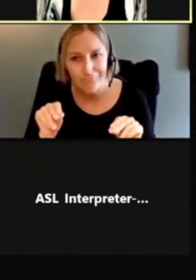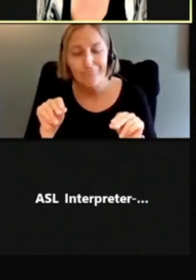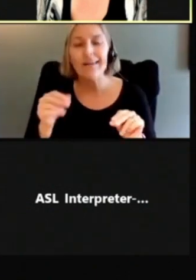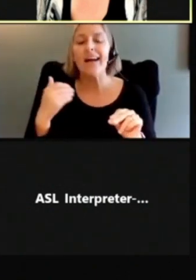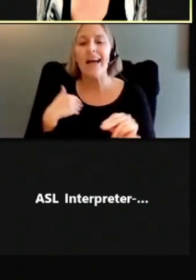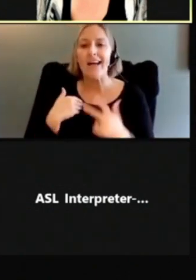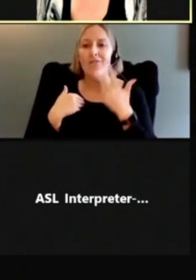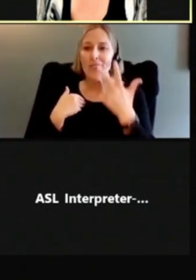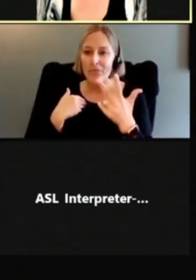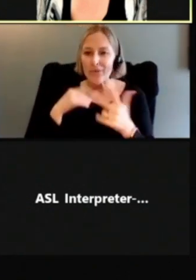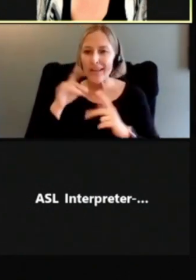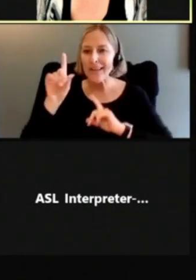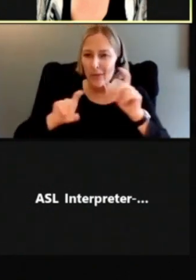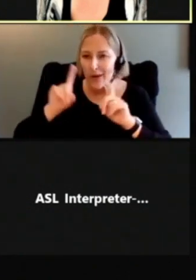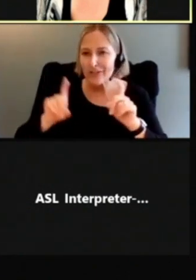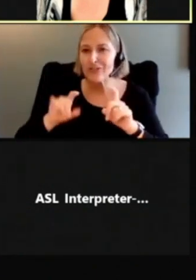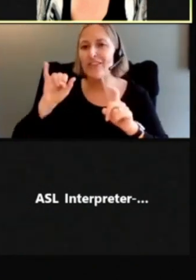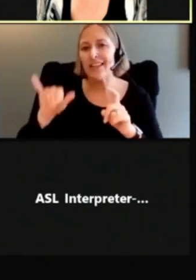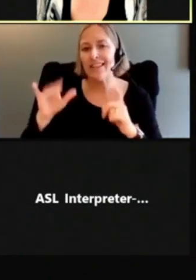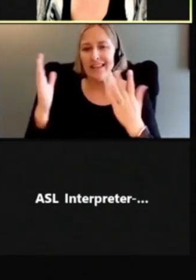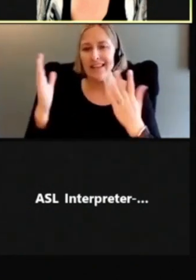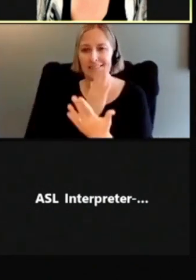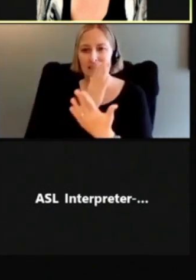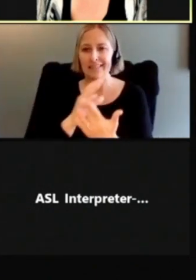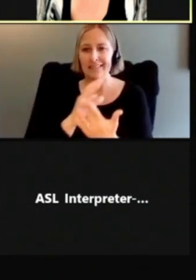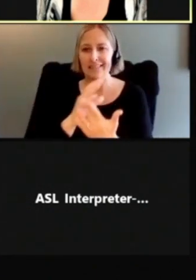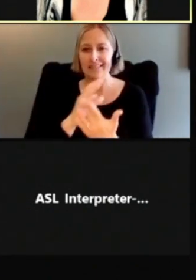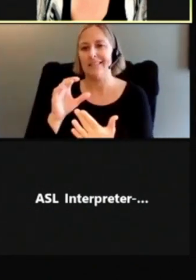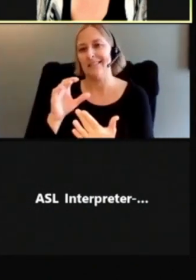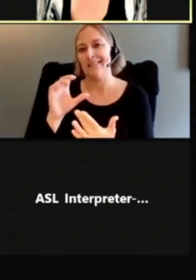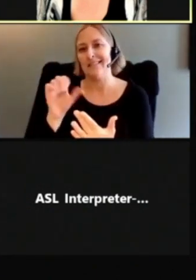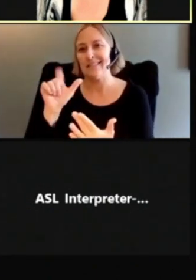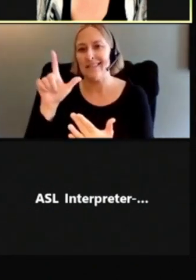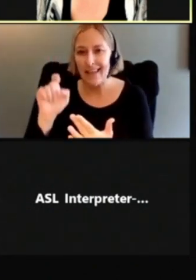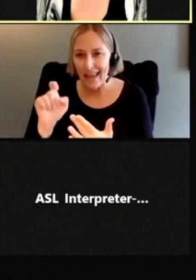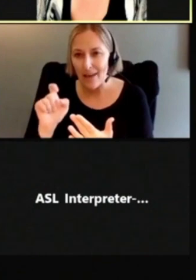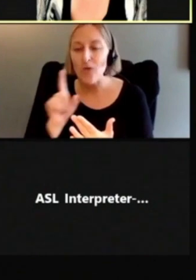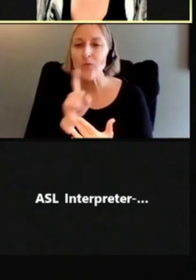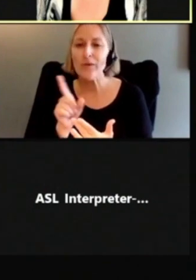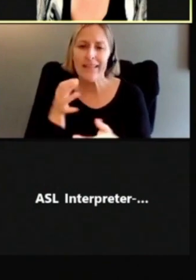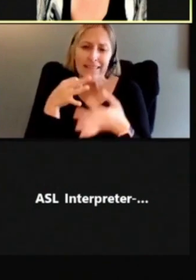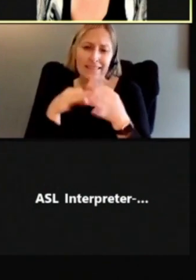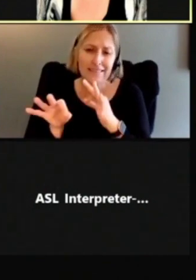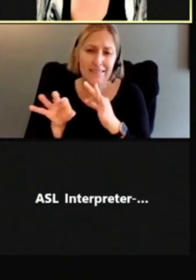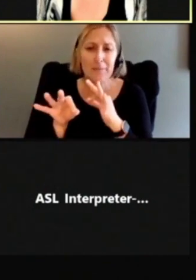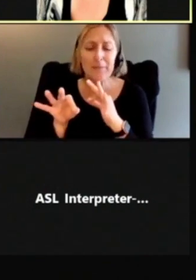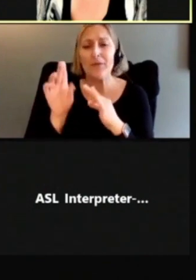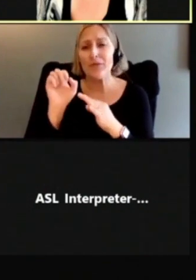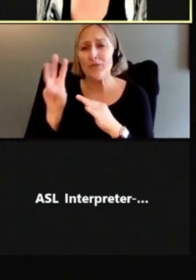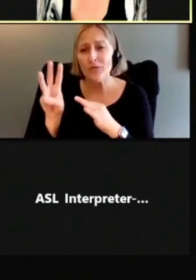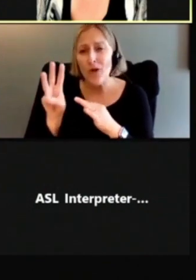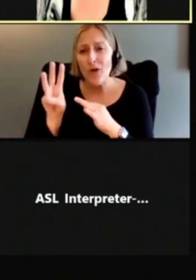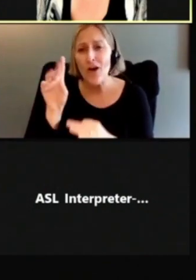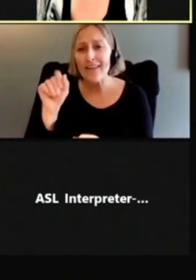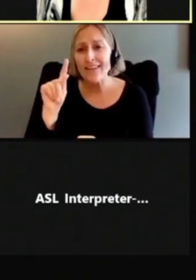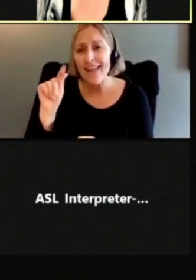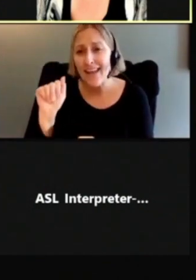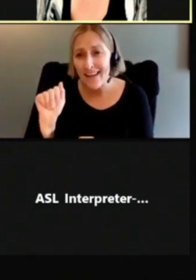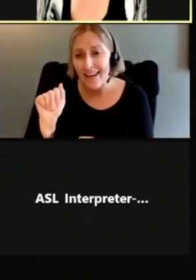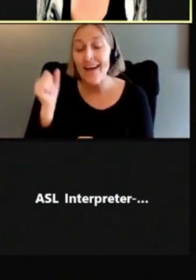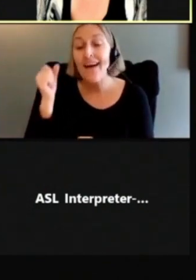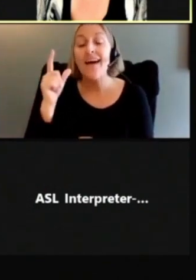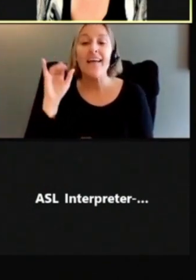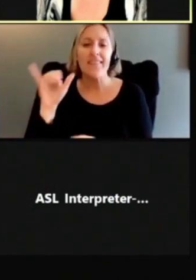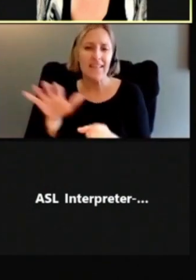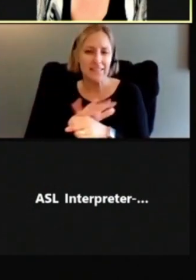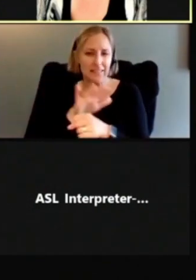It's the Likert scale. It's really just some simple raw data, but it's enough to kind of give us